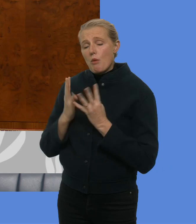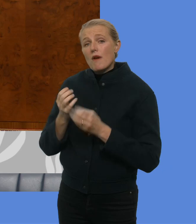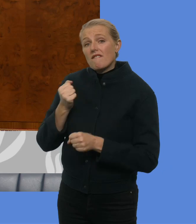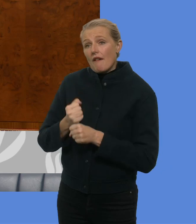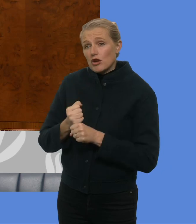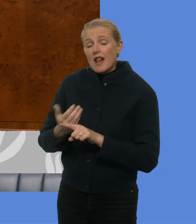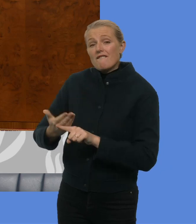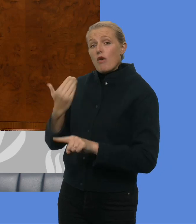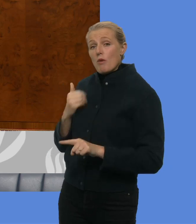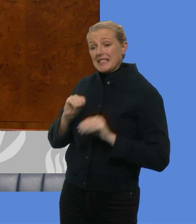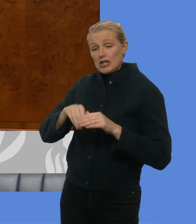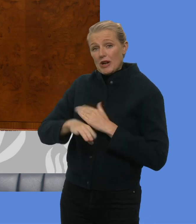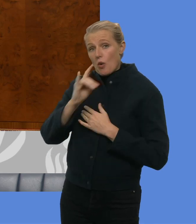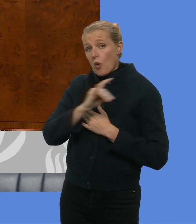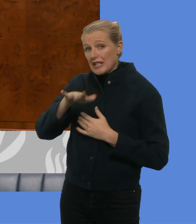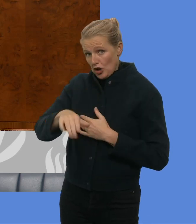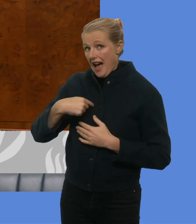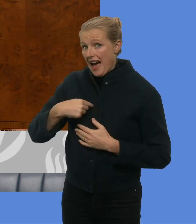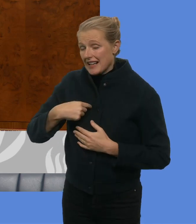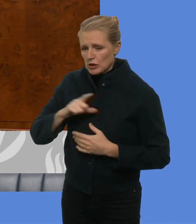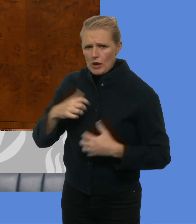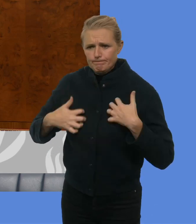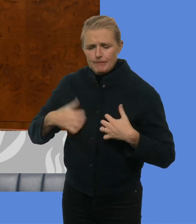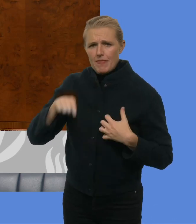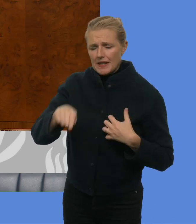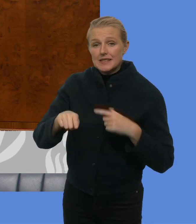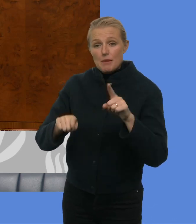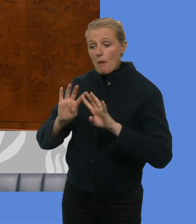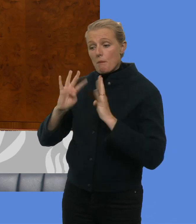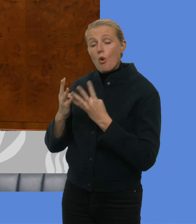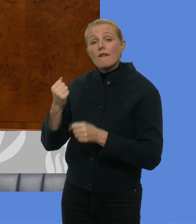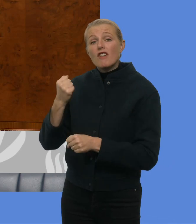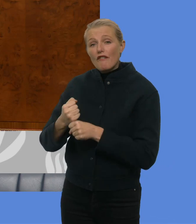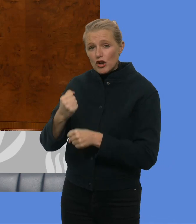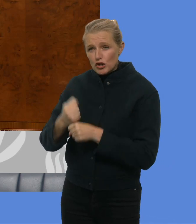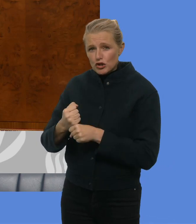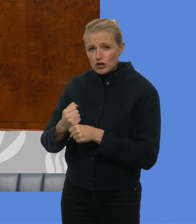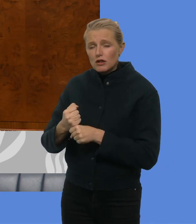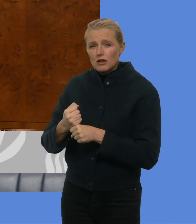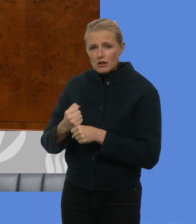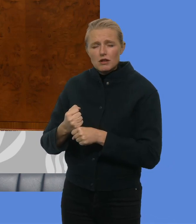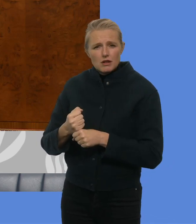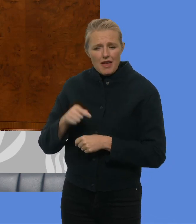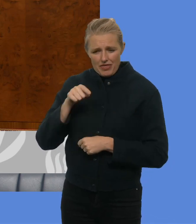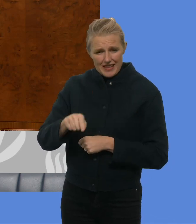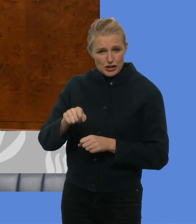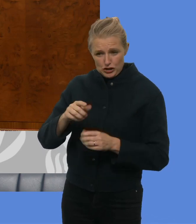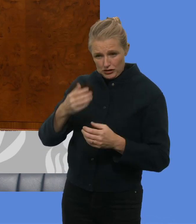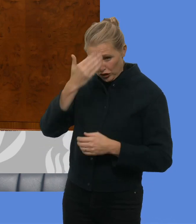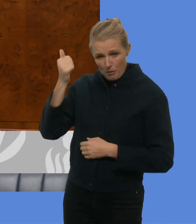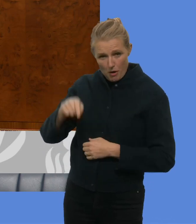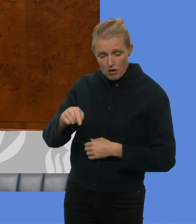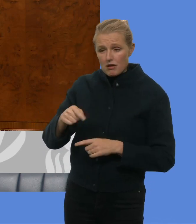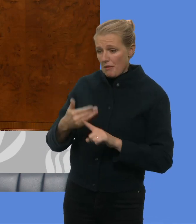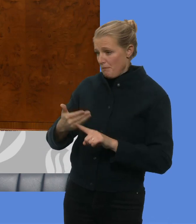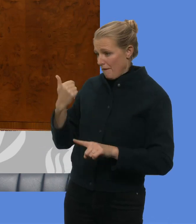Child School as well. But as part of that Board of Governors, we condemned several huts this summer and before